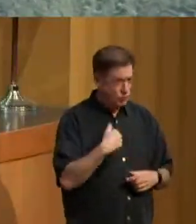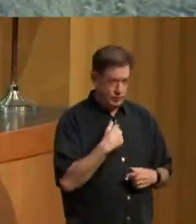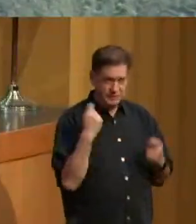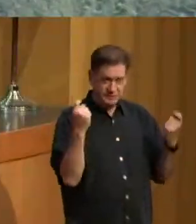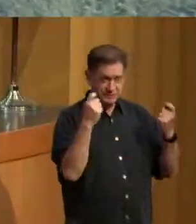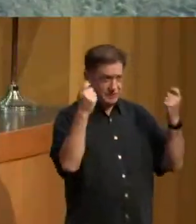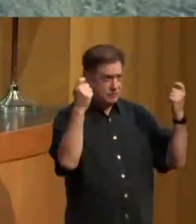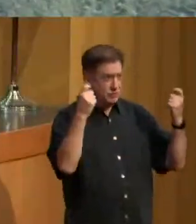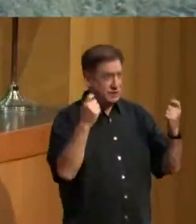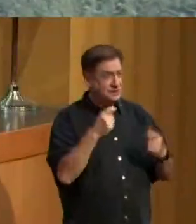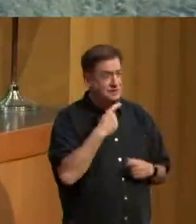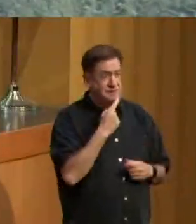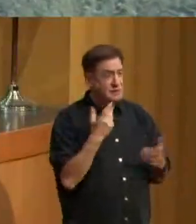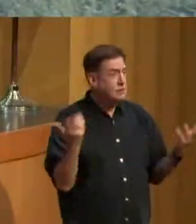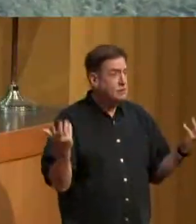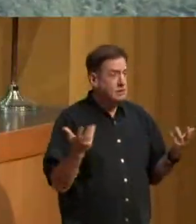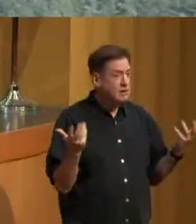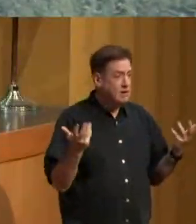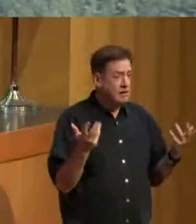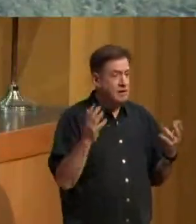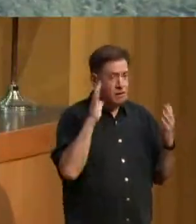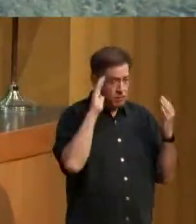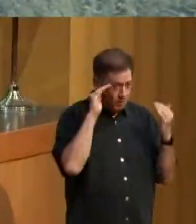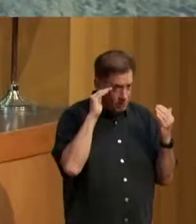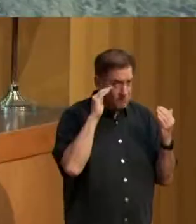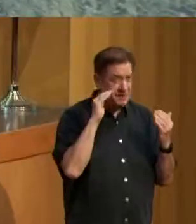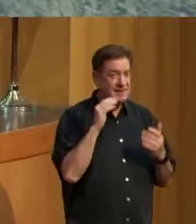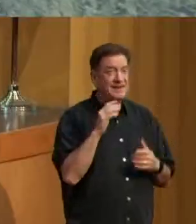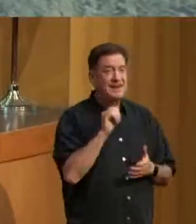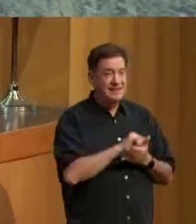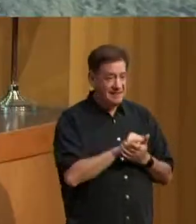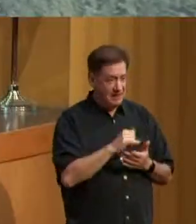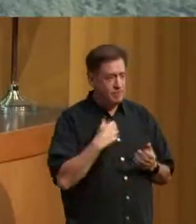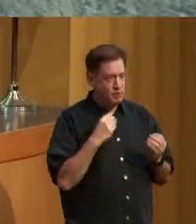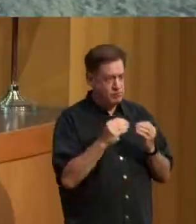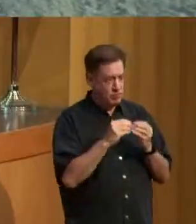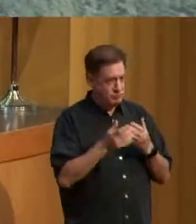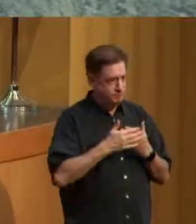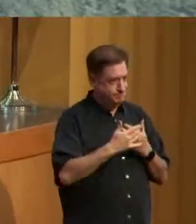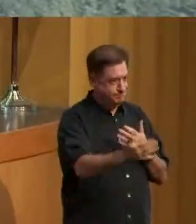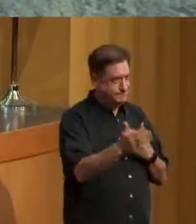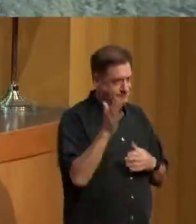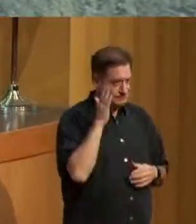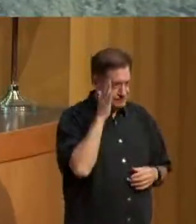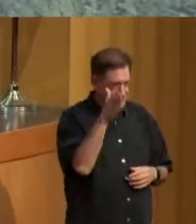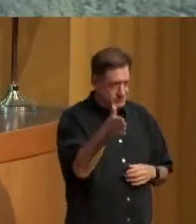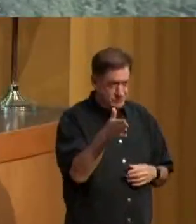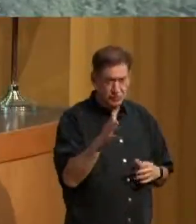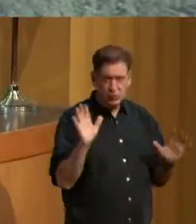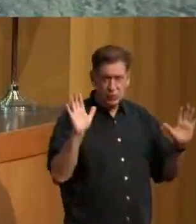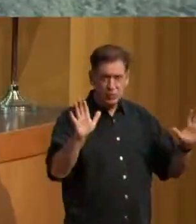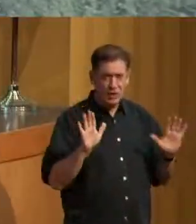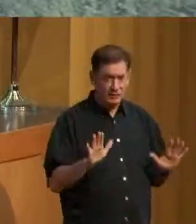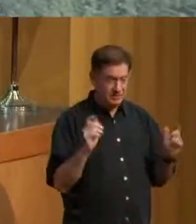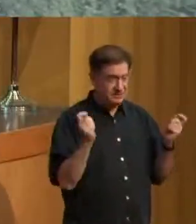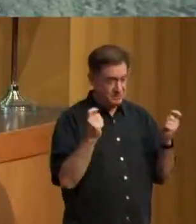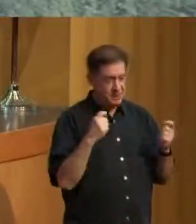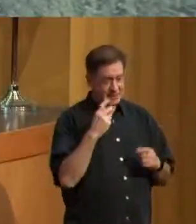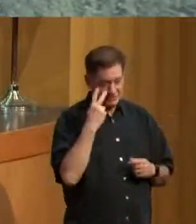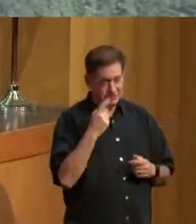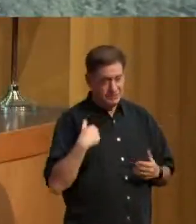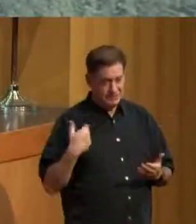celebrate this day, and hopefully we have more days like this in the future. Have a wonderful celebration. I'll see you when I get